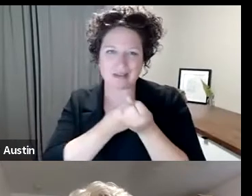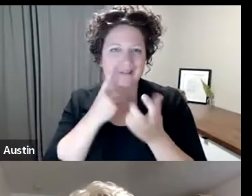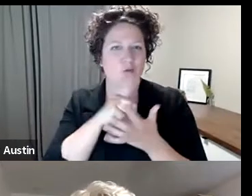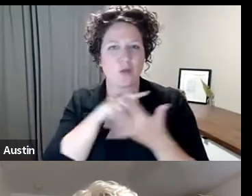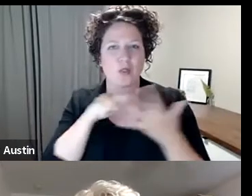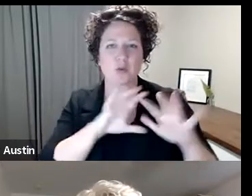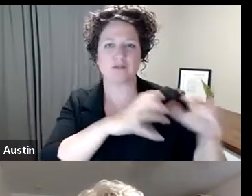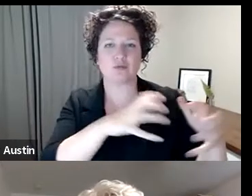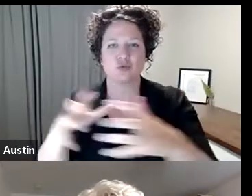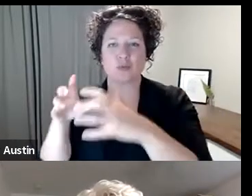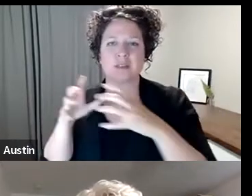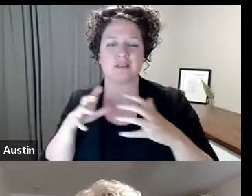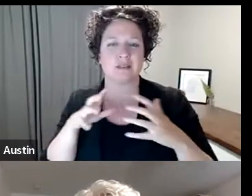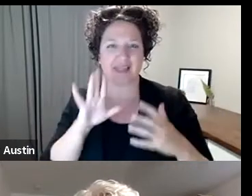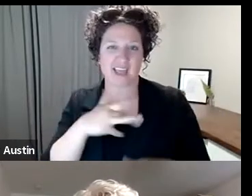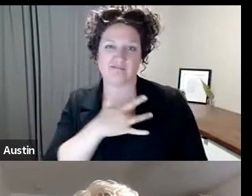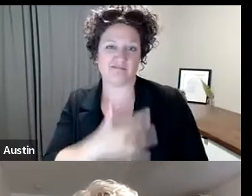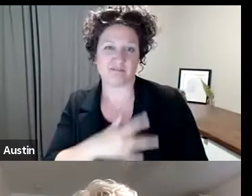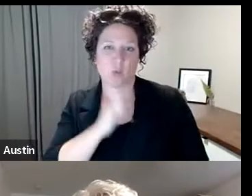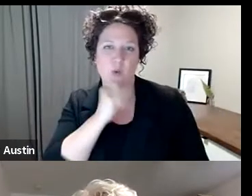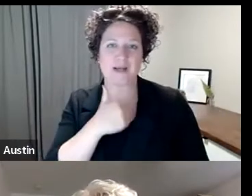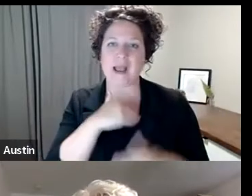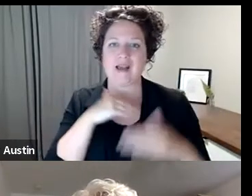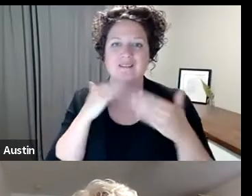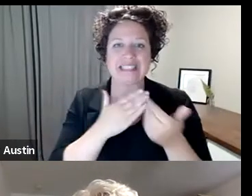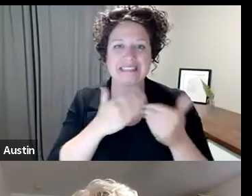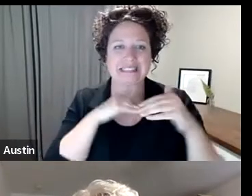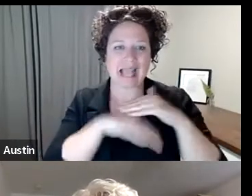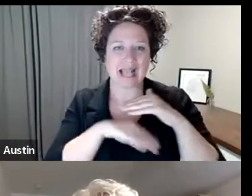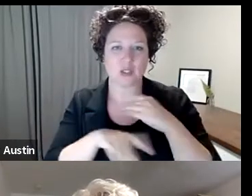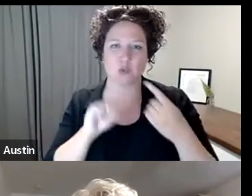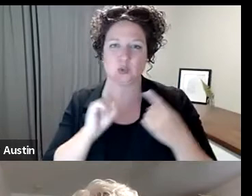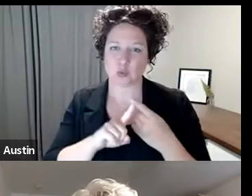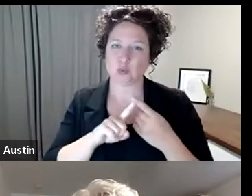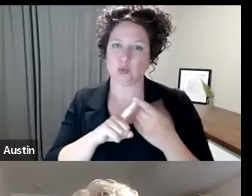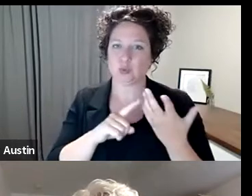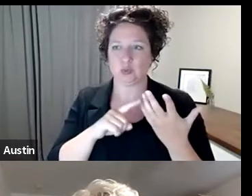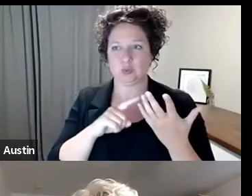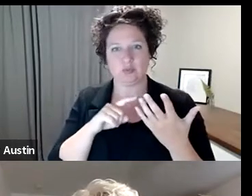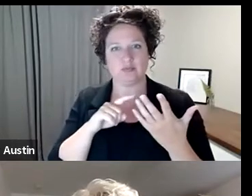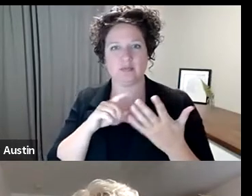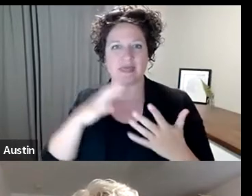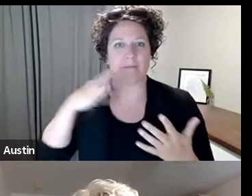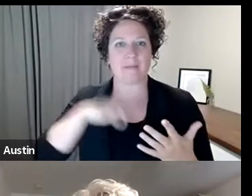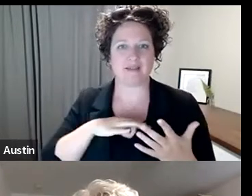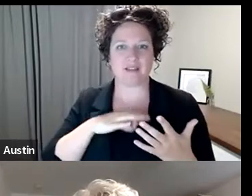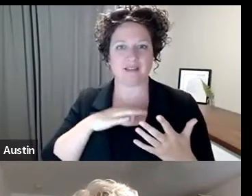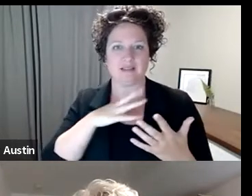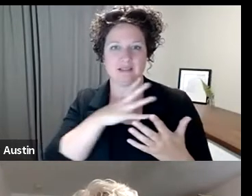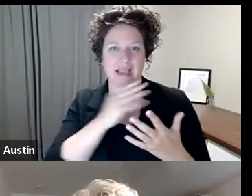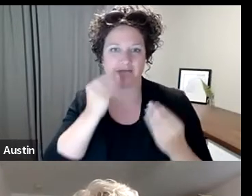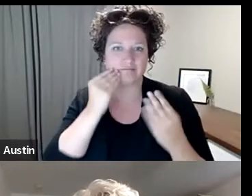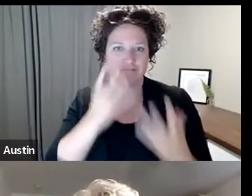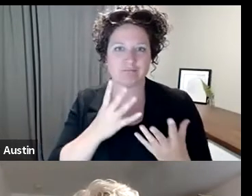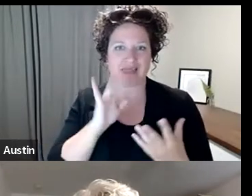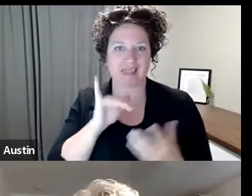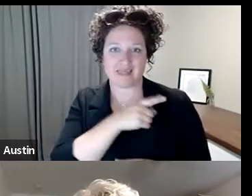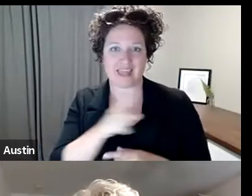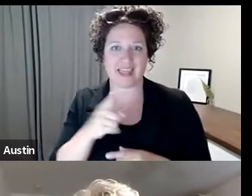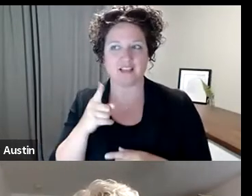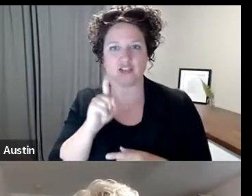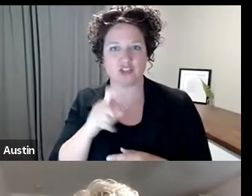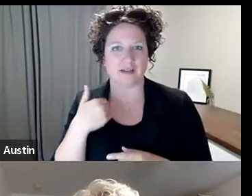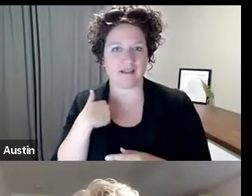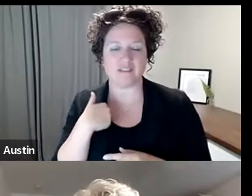population that might not otherwise have easy access to the rights and benefits and information to which they were entitled. So what are some